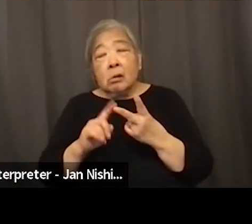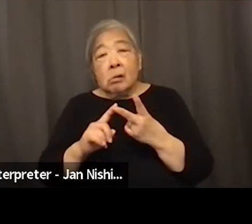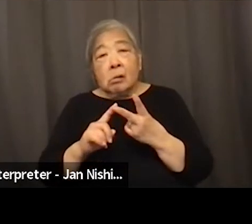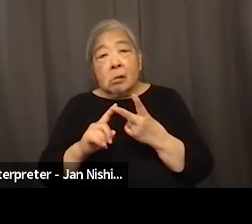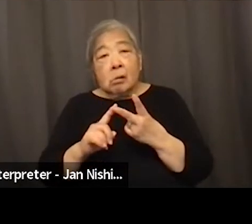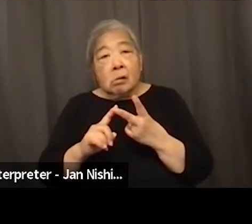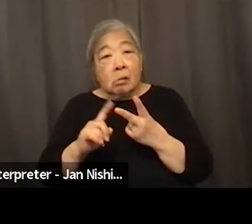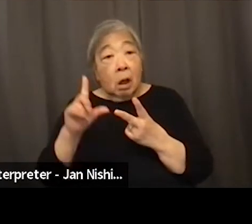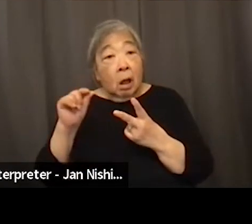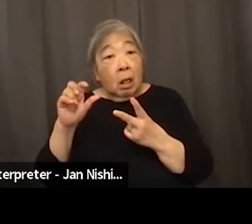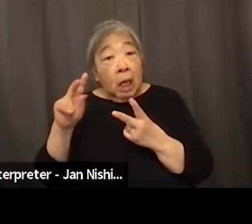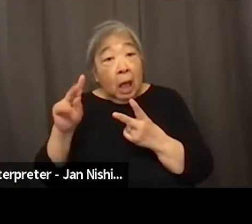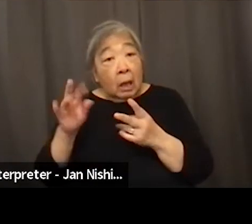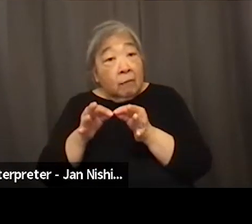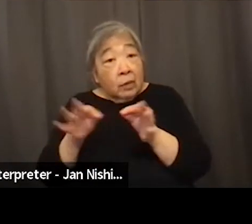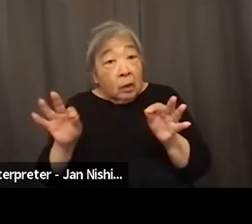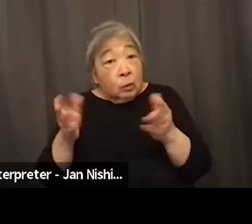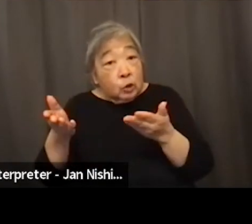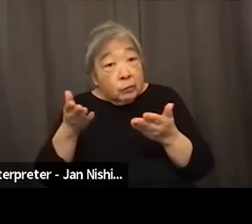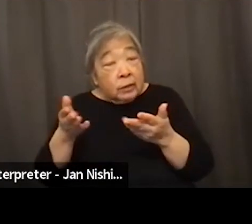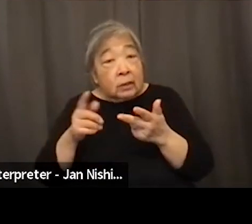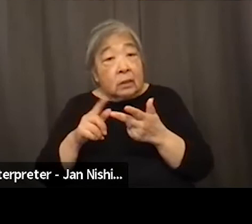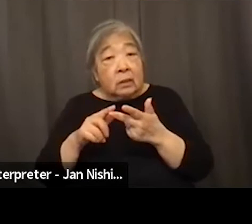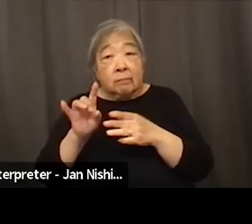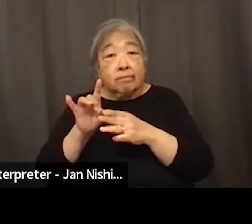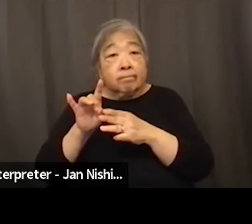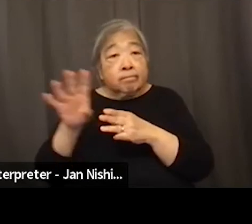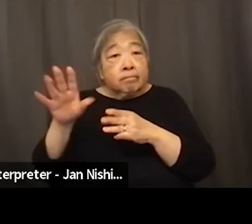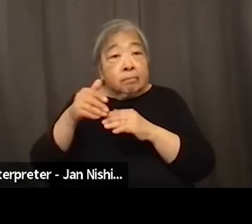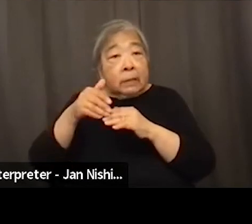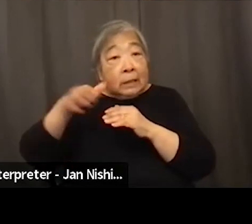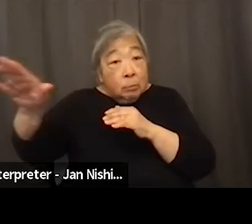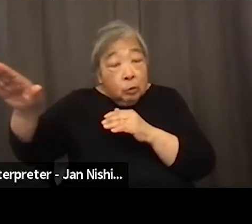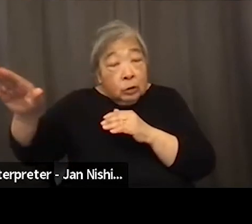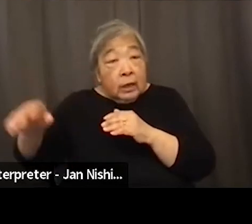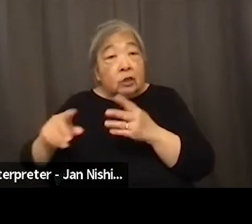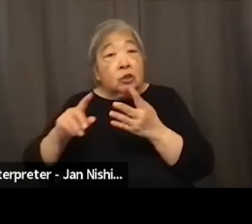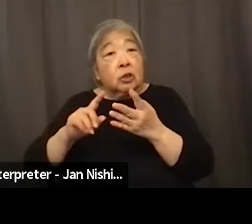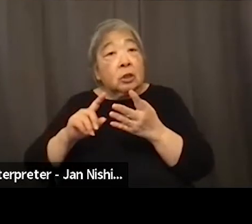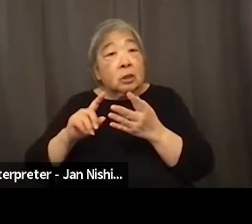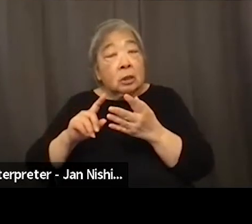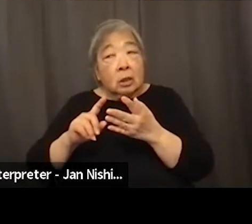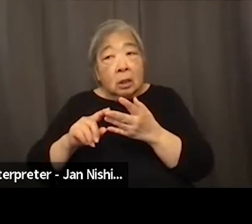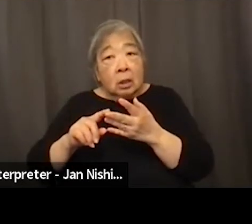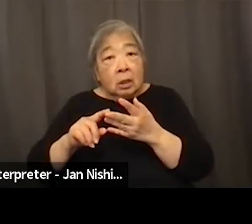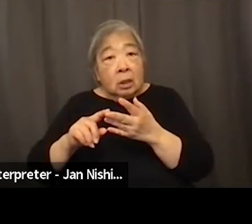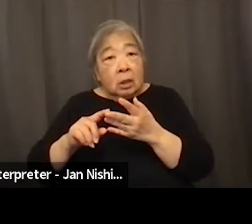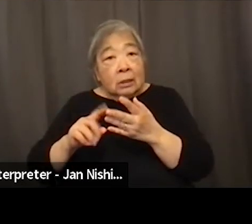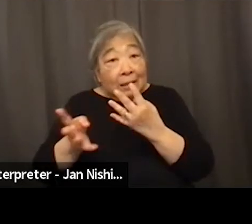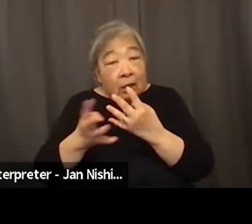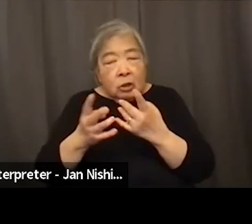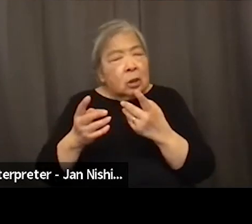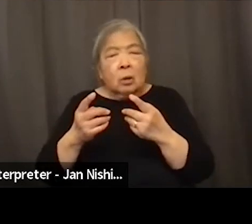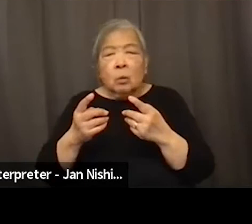lack of language services, through deportation and detention, those are forms of violence, right? We would not call